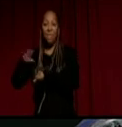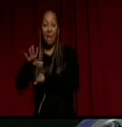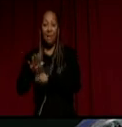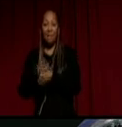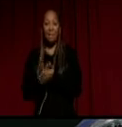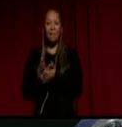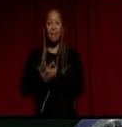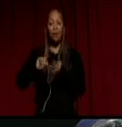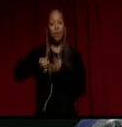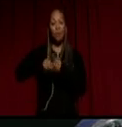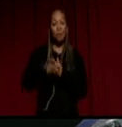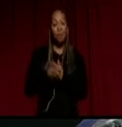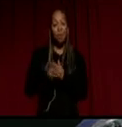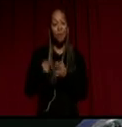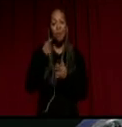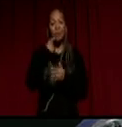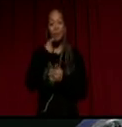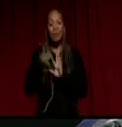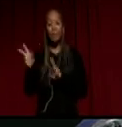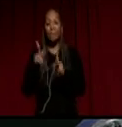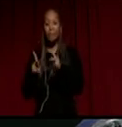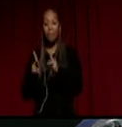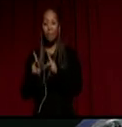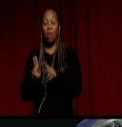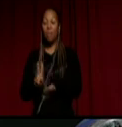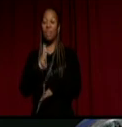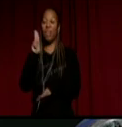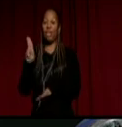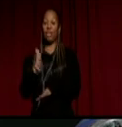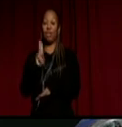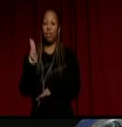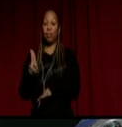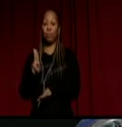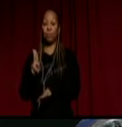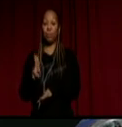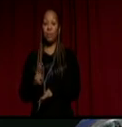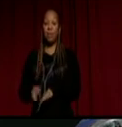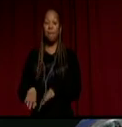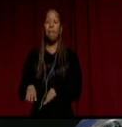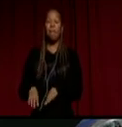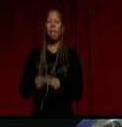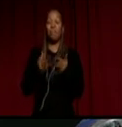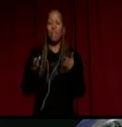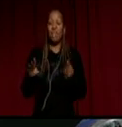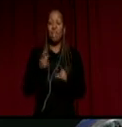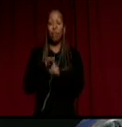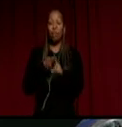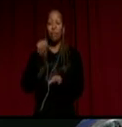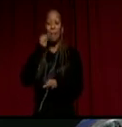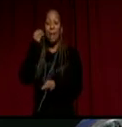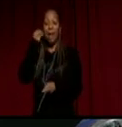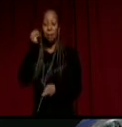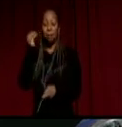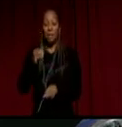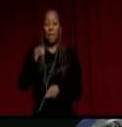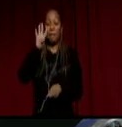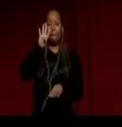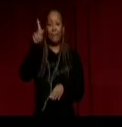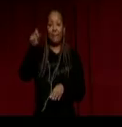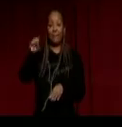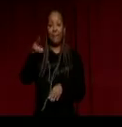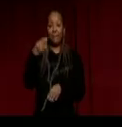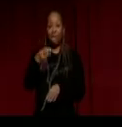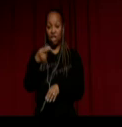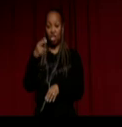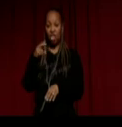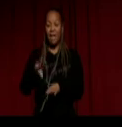And when you start telling people that they can use a household disinfectant like bleach, and you can